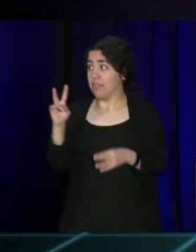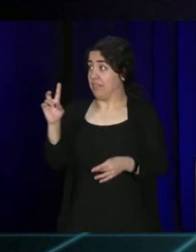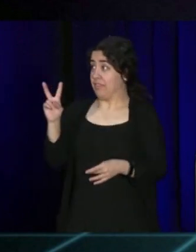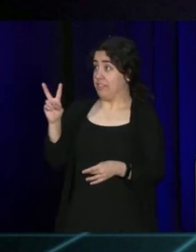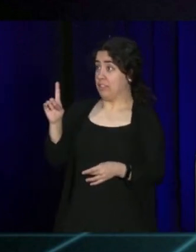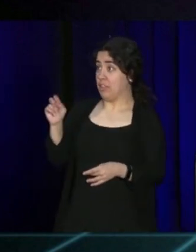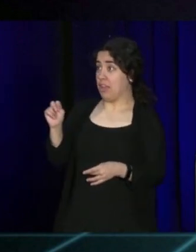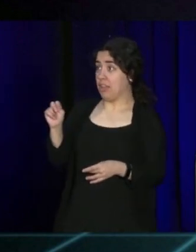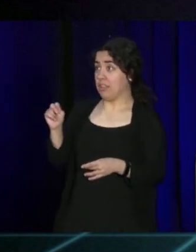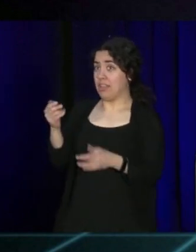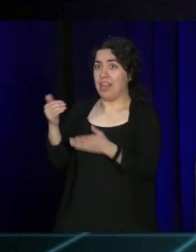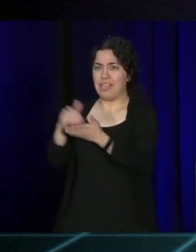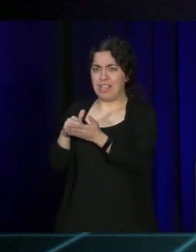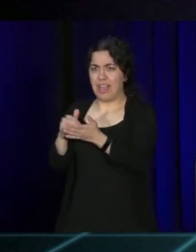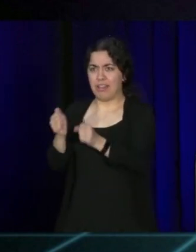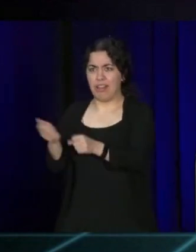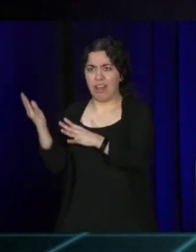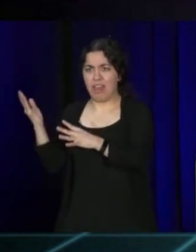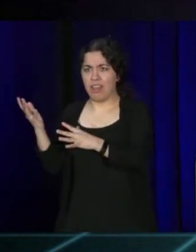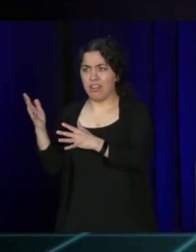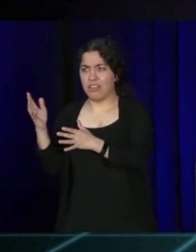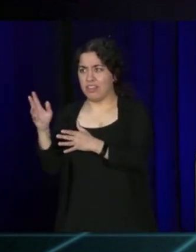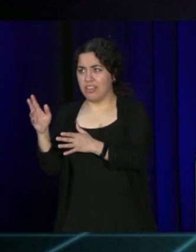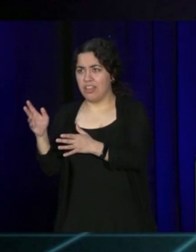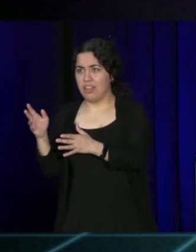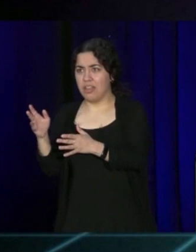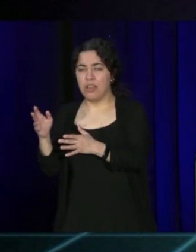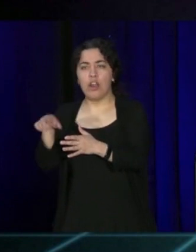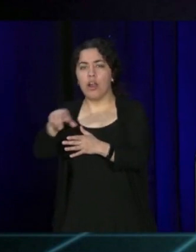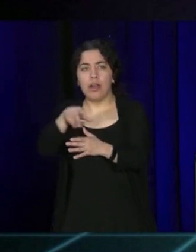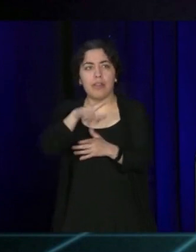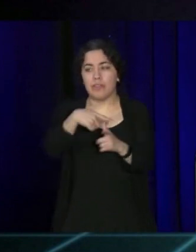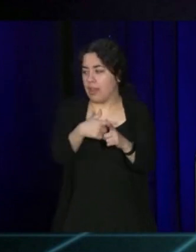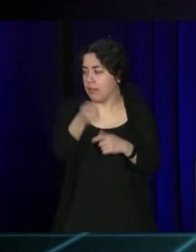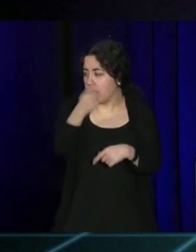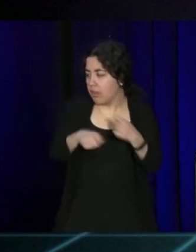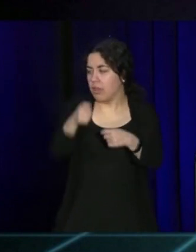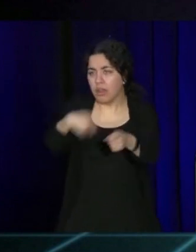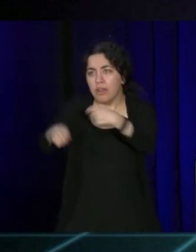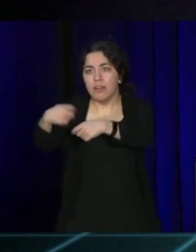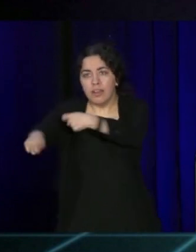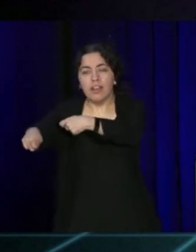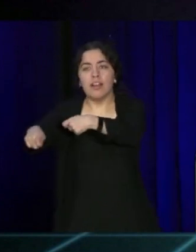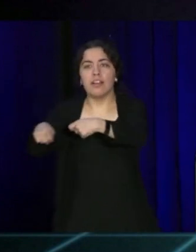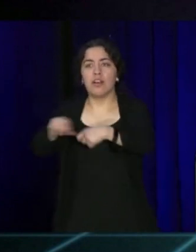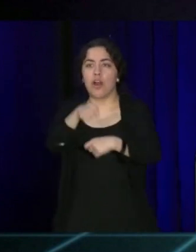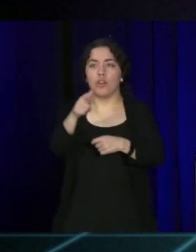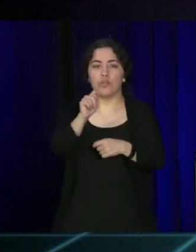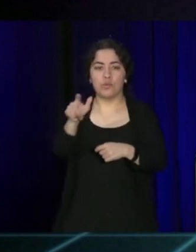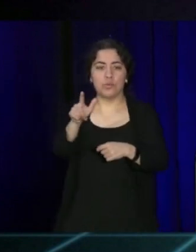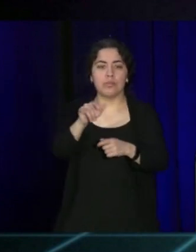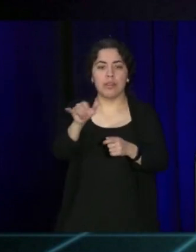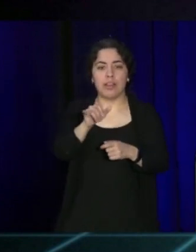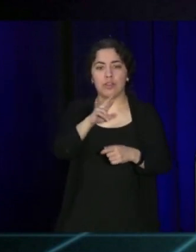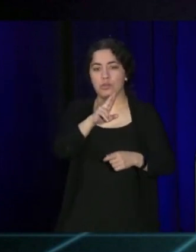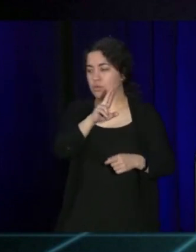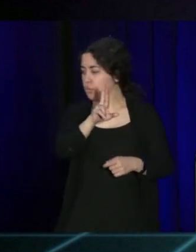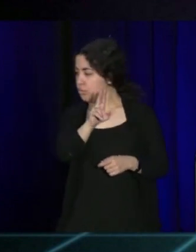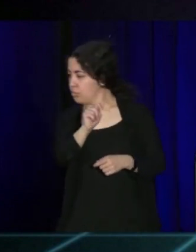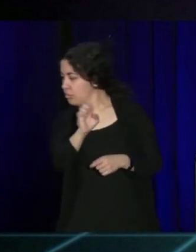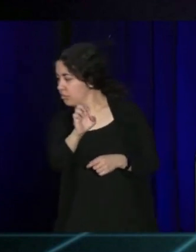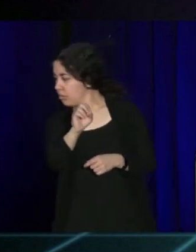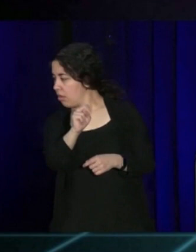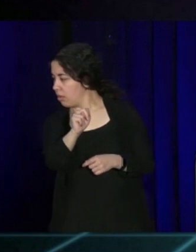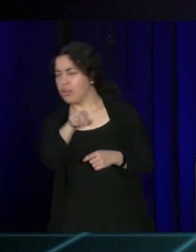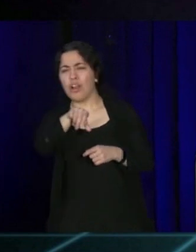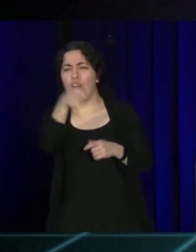got Maven.js. It has happened to other tools like Ruby on Rails or other parts of the ecosystems. And that has happened